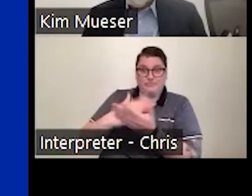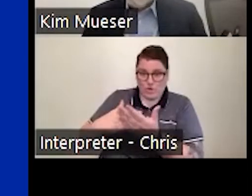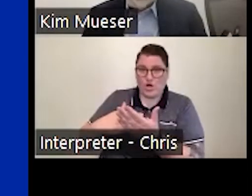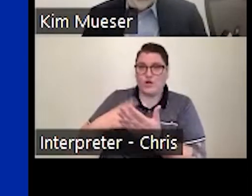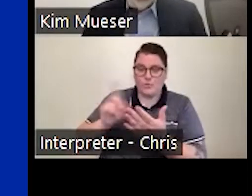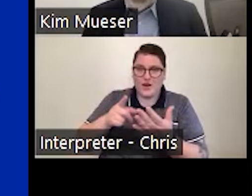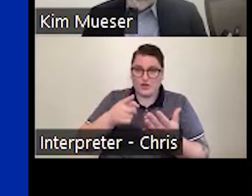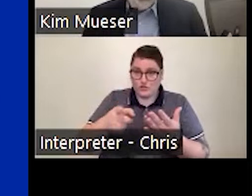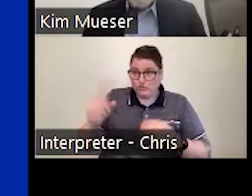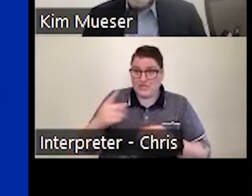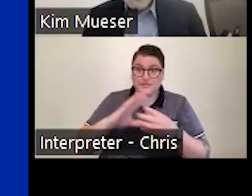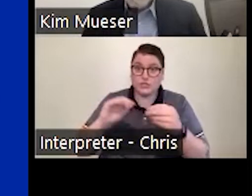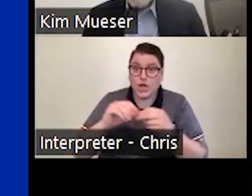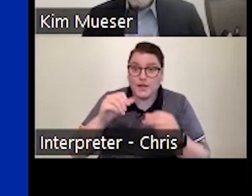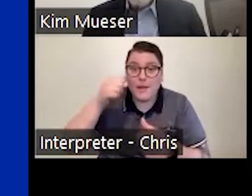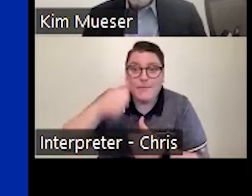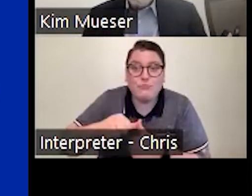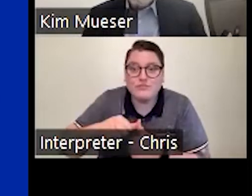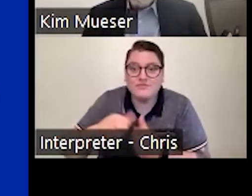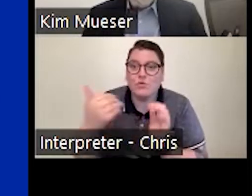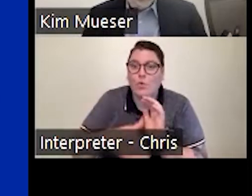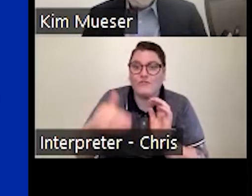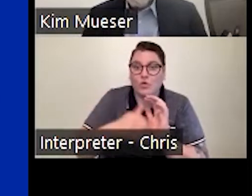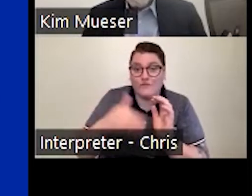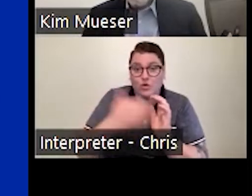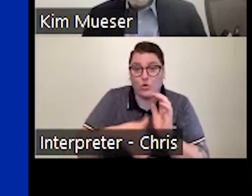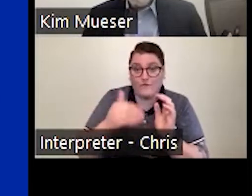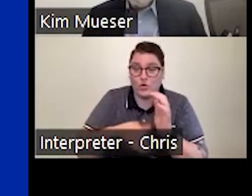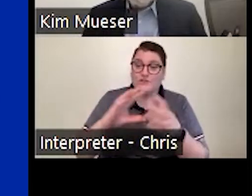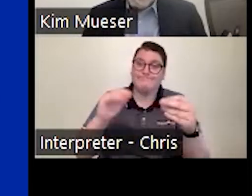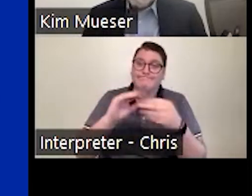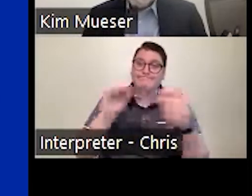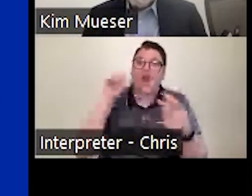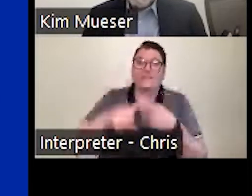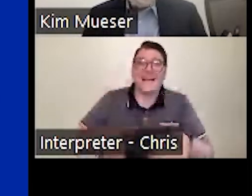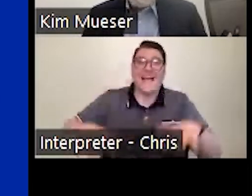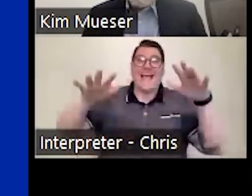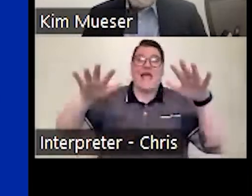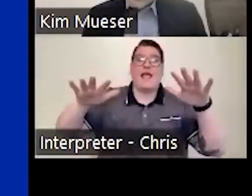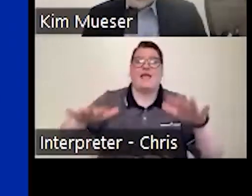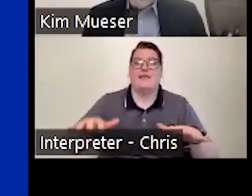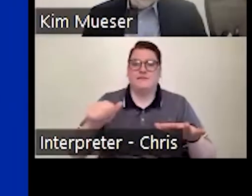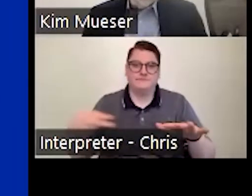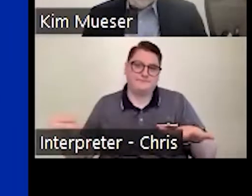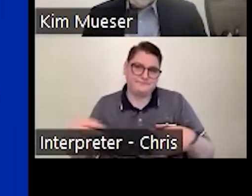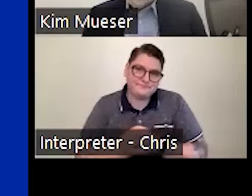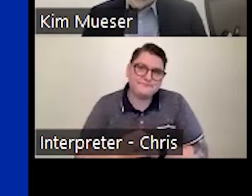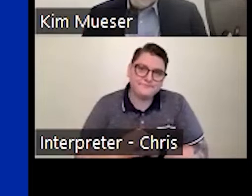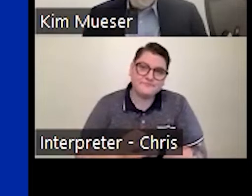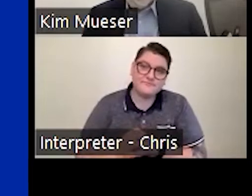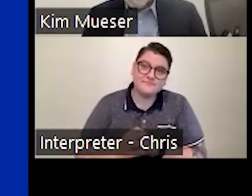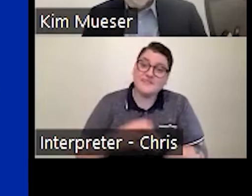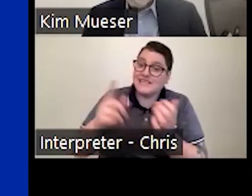over memories one at a time repeatedly until the anxiety related to it goes down. And sometimes you'll even make